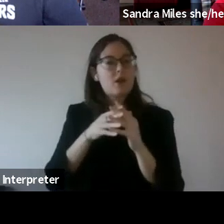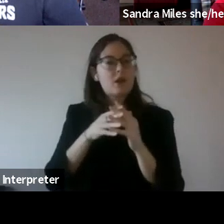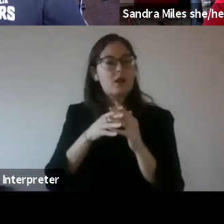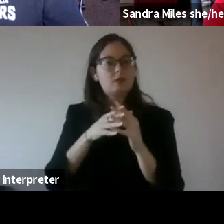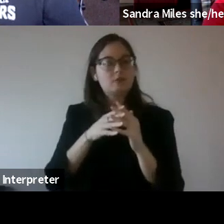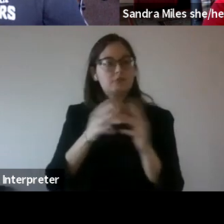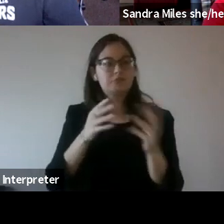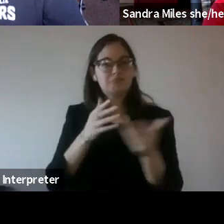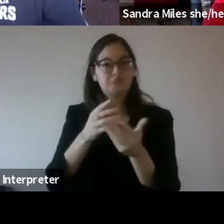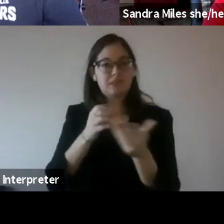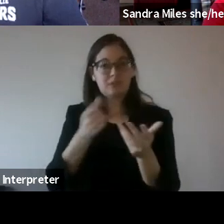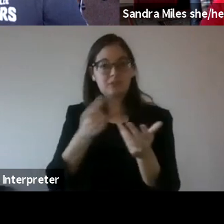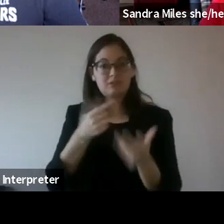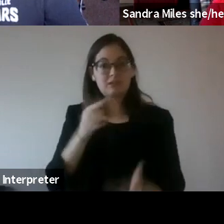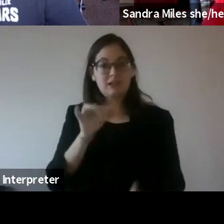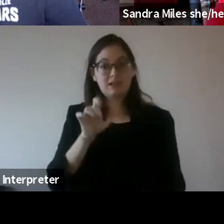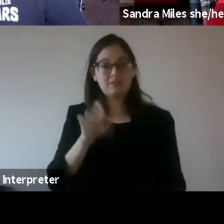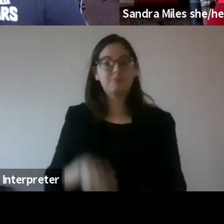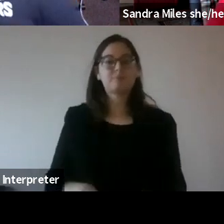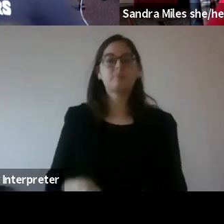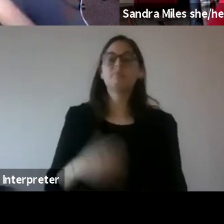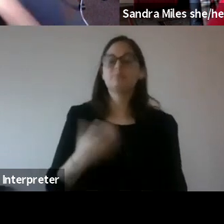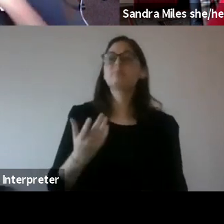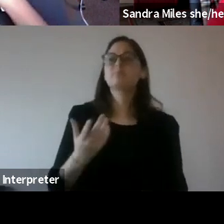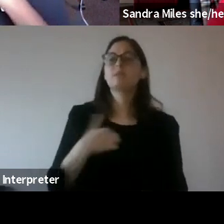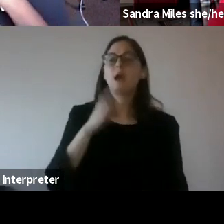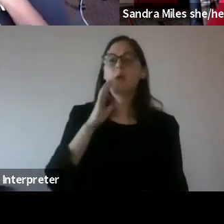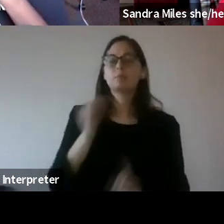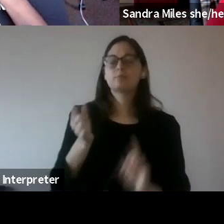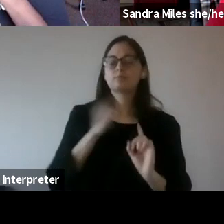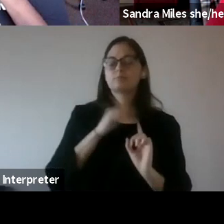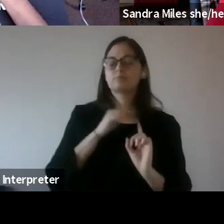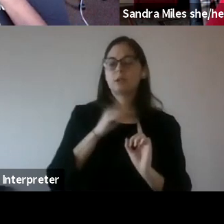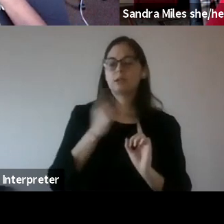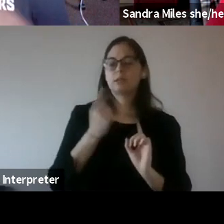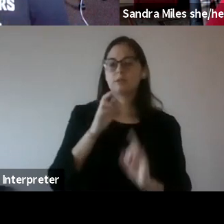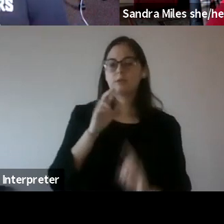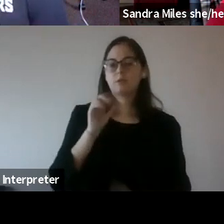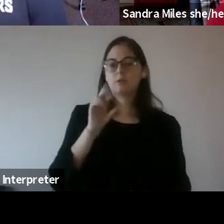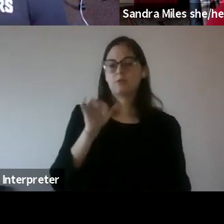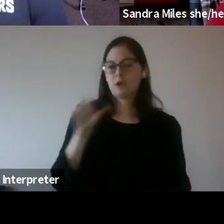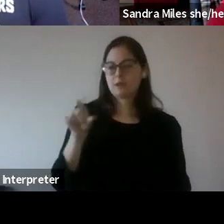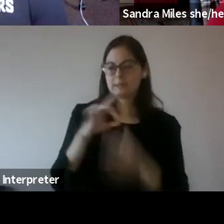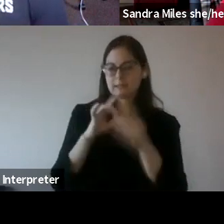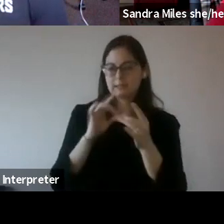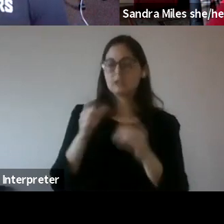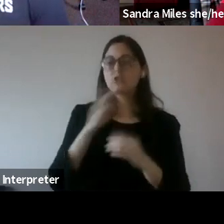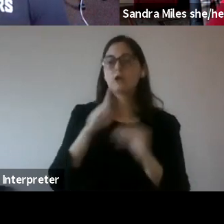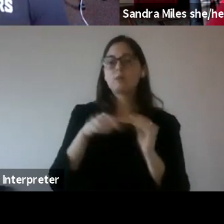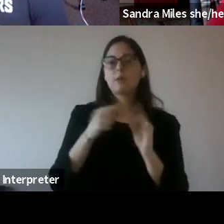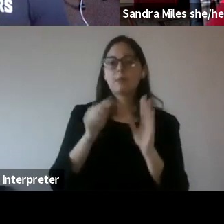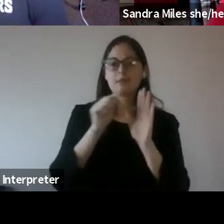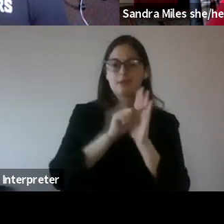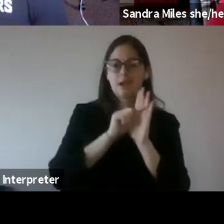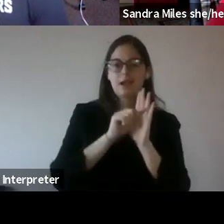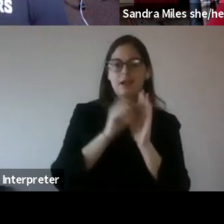Anyone? Gail? Yeah, well, I'm going to go back to something that Rory was saying, and he talked about the negative